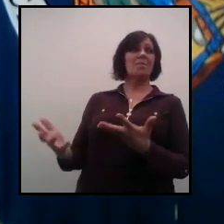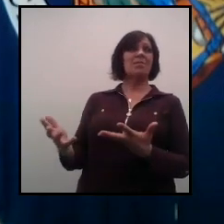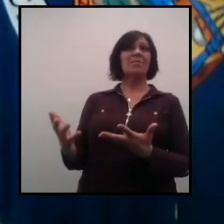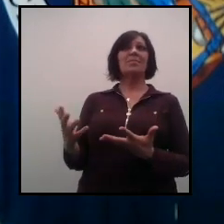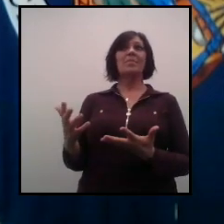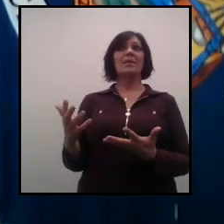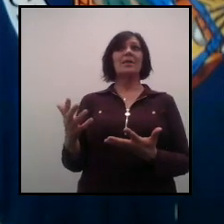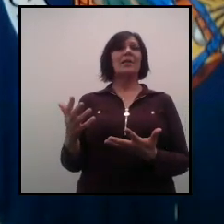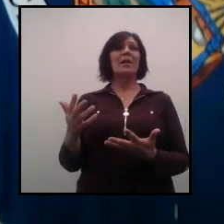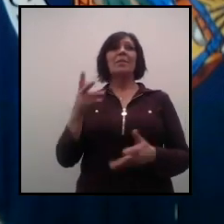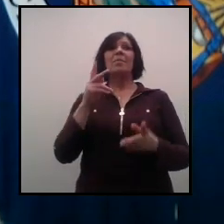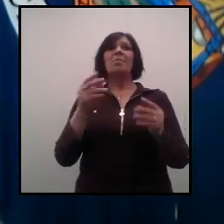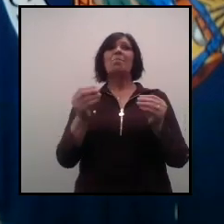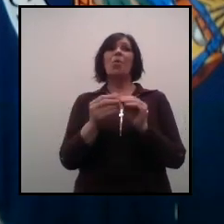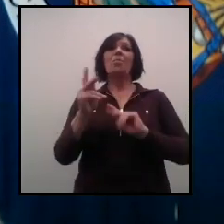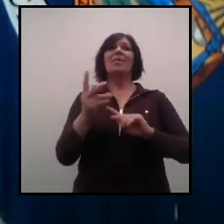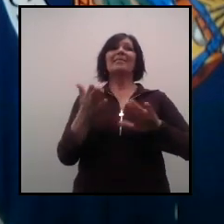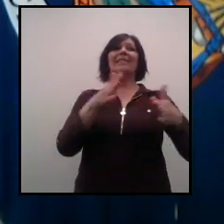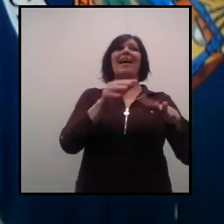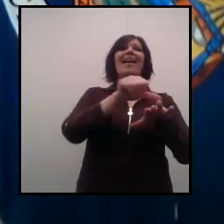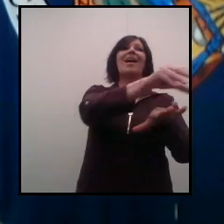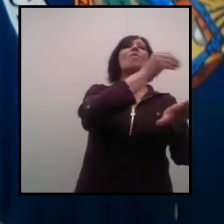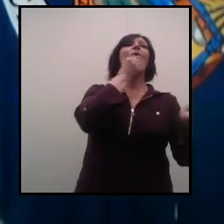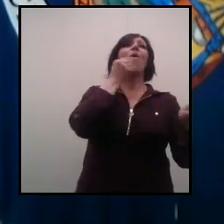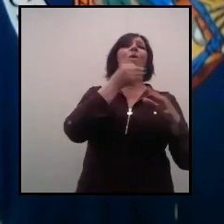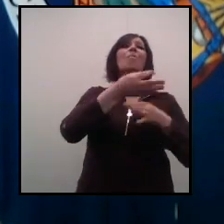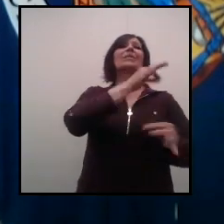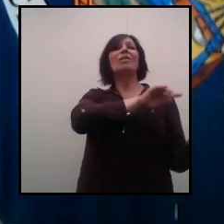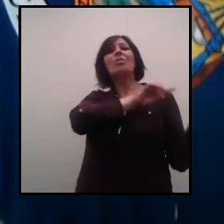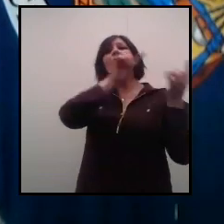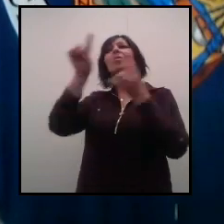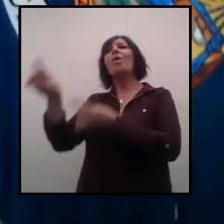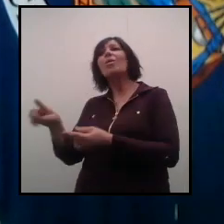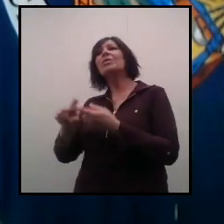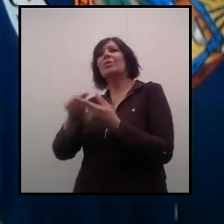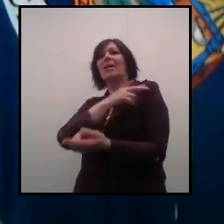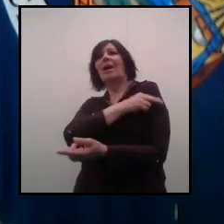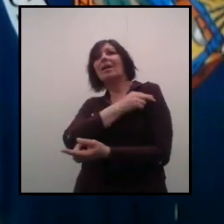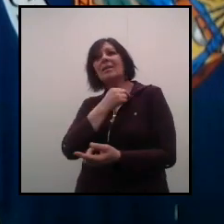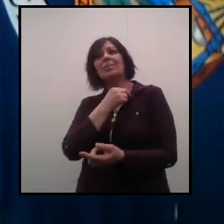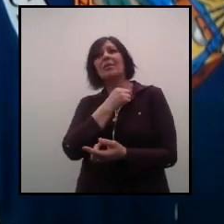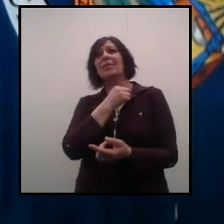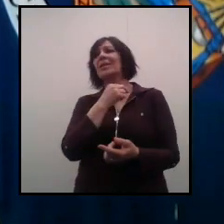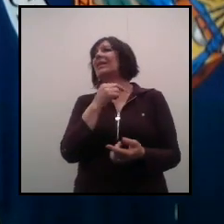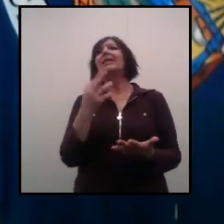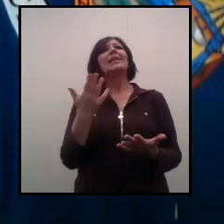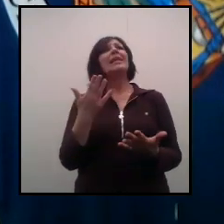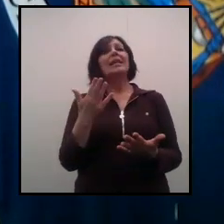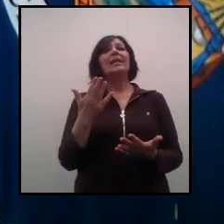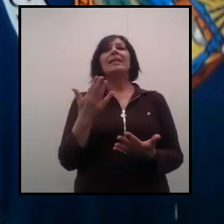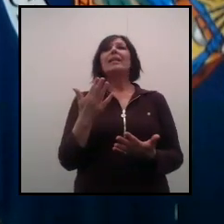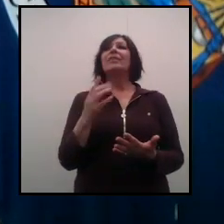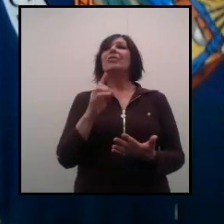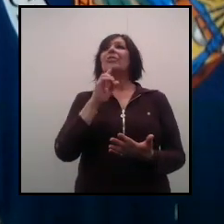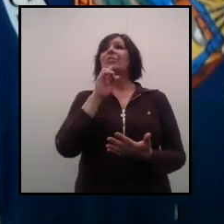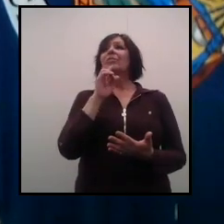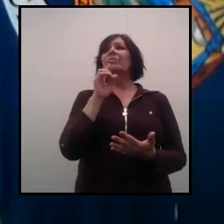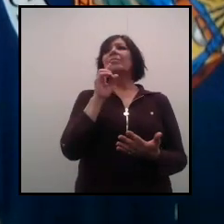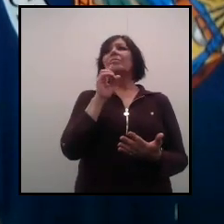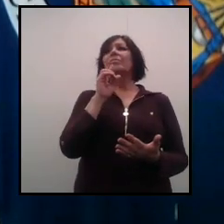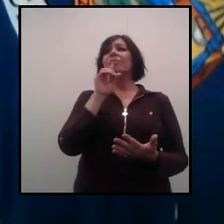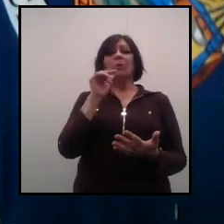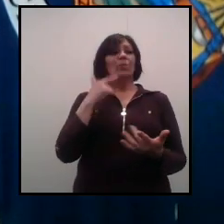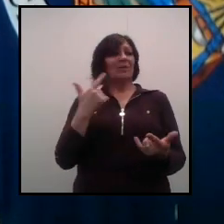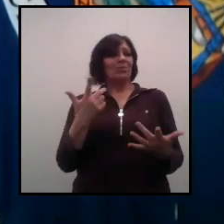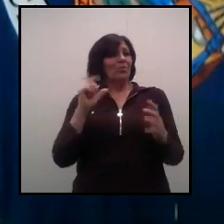death, at home or at late presentation to the hospital where it's really too late to offer